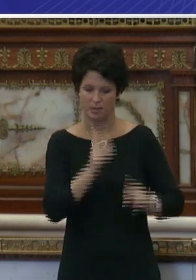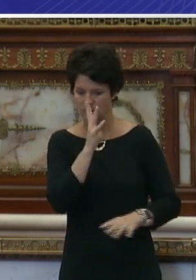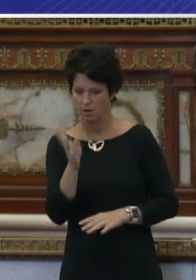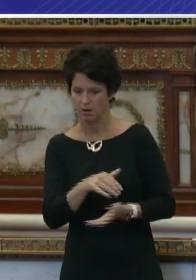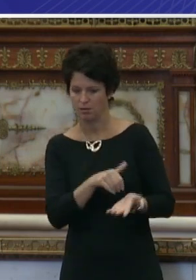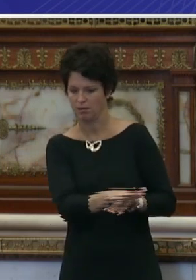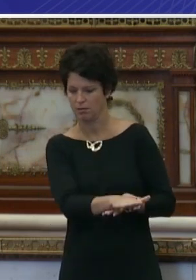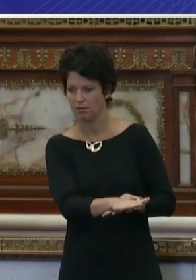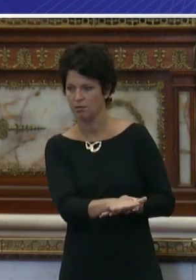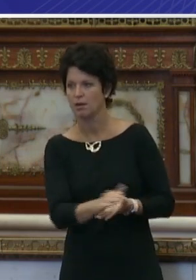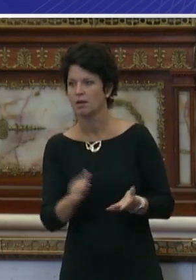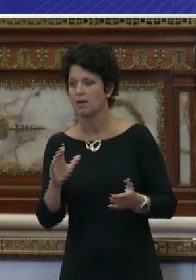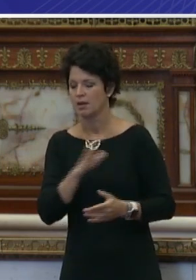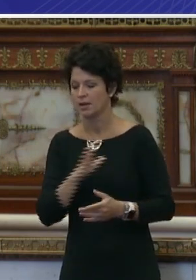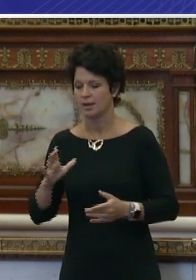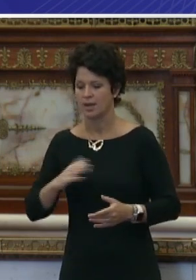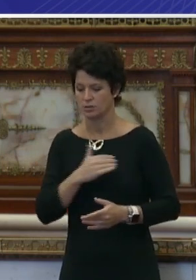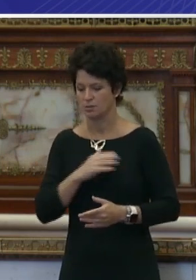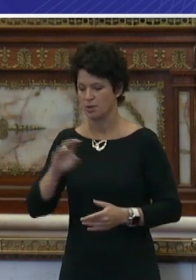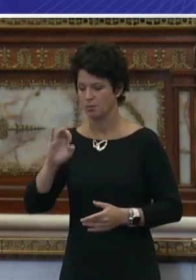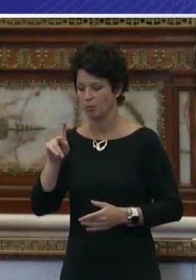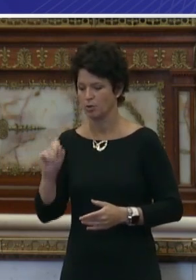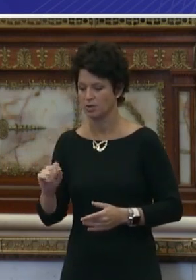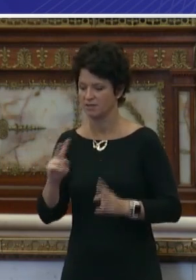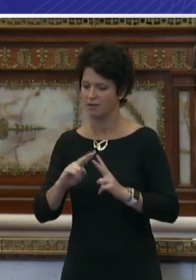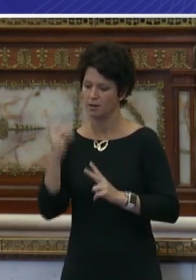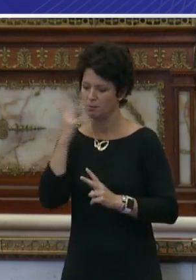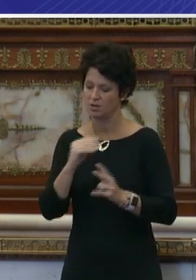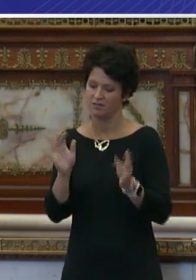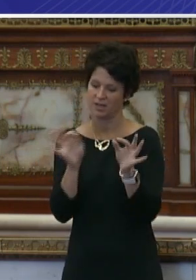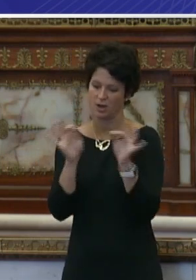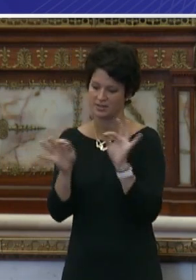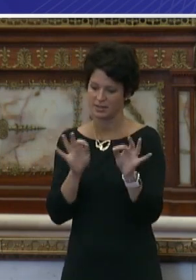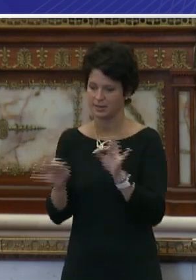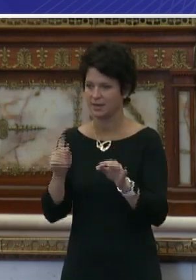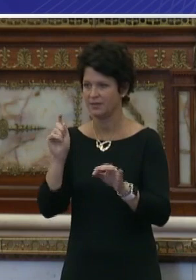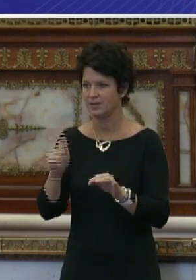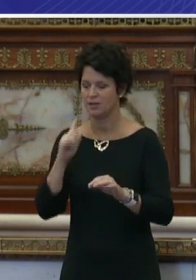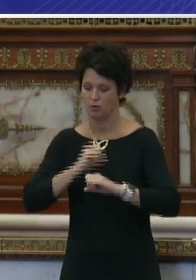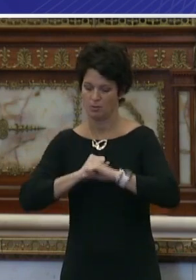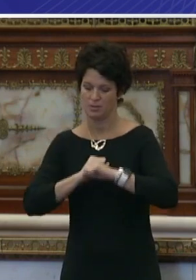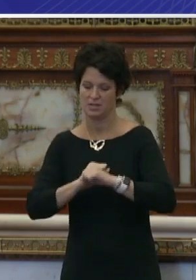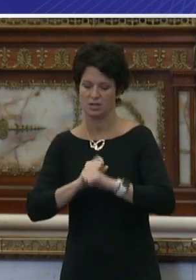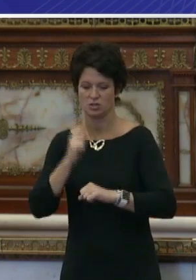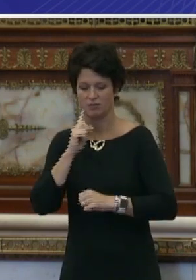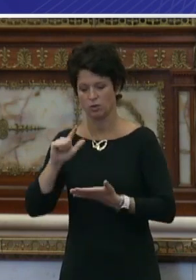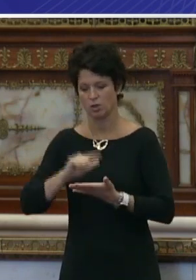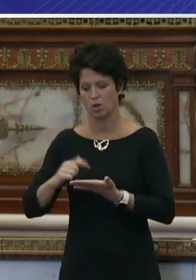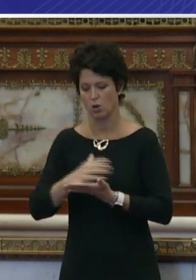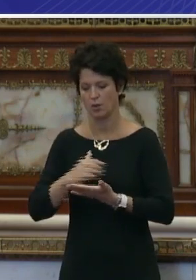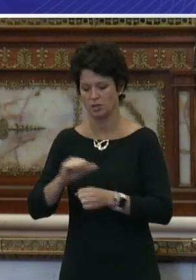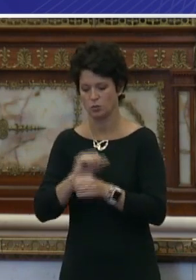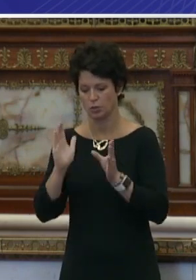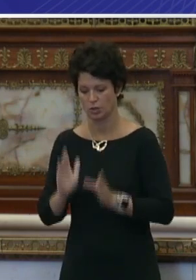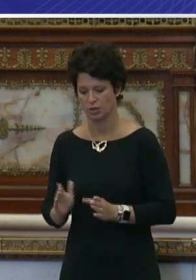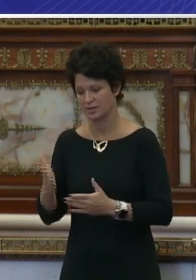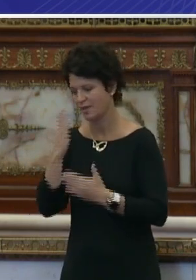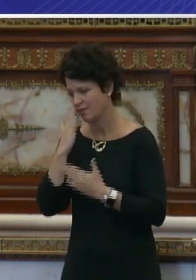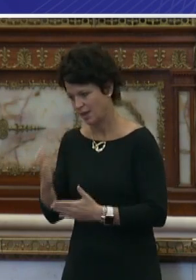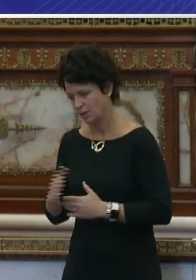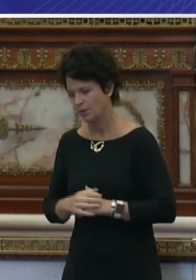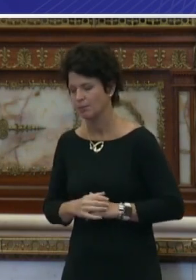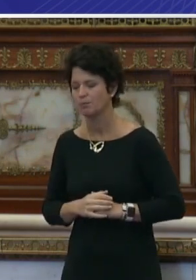out. Councilmember Brooks so eloquently articulated the need for protections for low-wage workers, and I want to thank her for